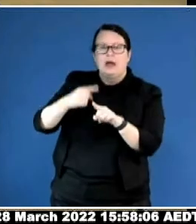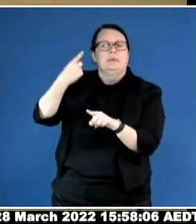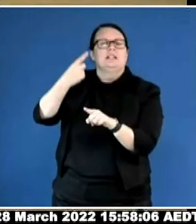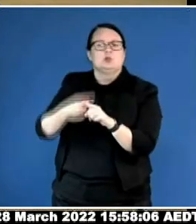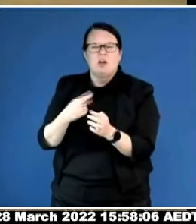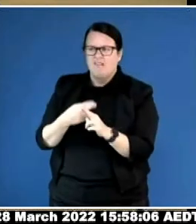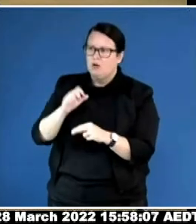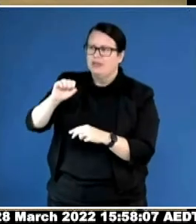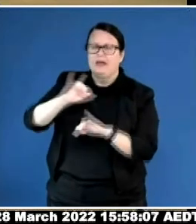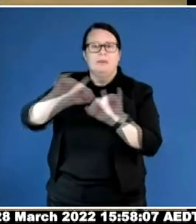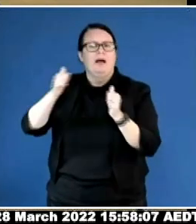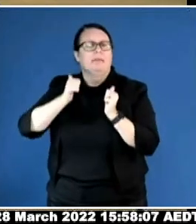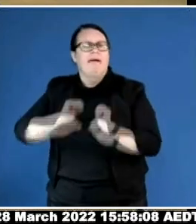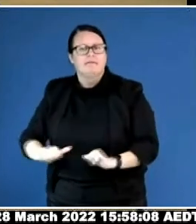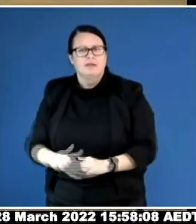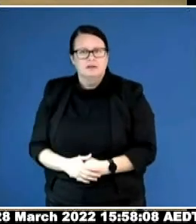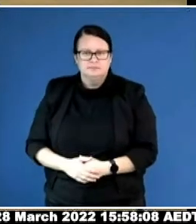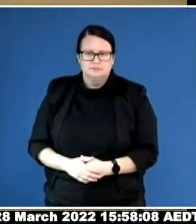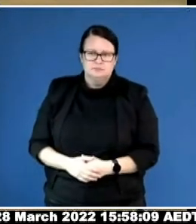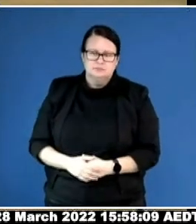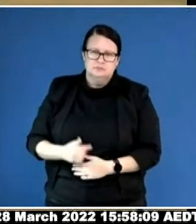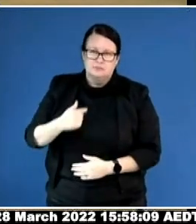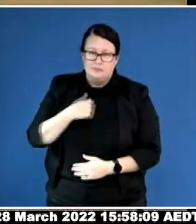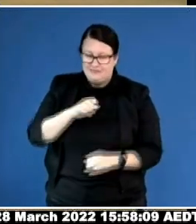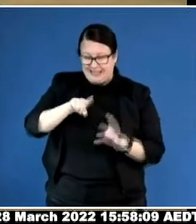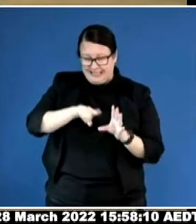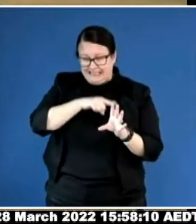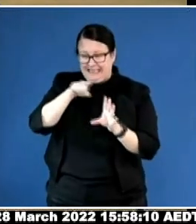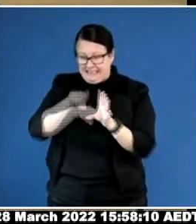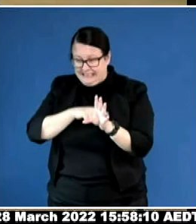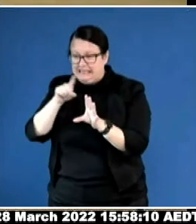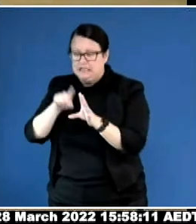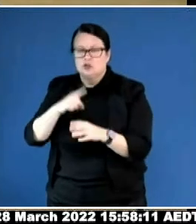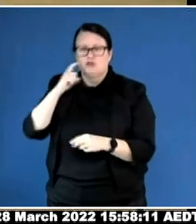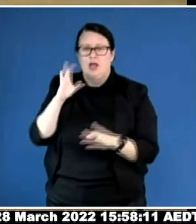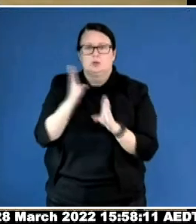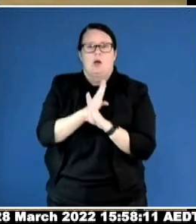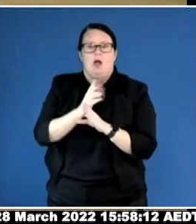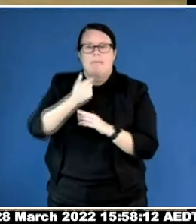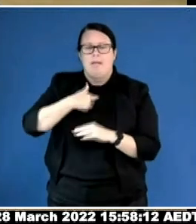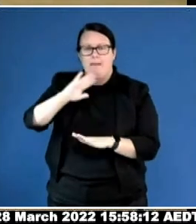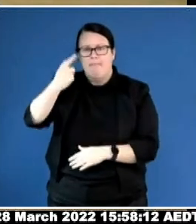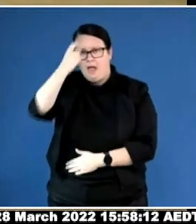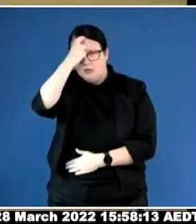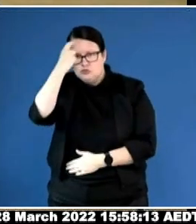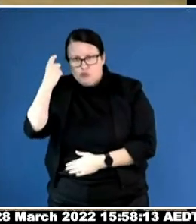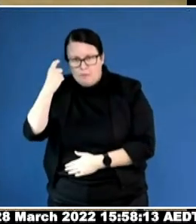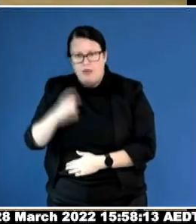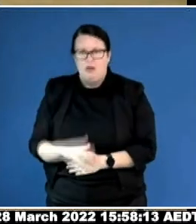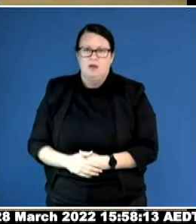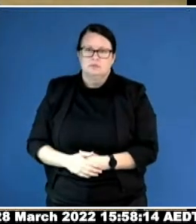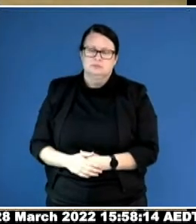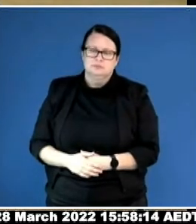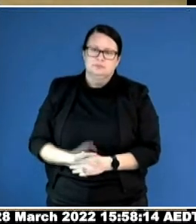mind for their behaviour. I have spent years masking over the trauma I have experienced and pushing aside the